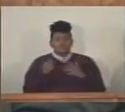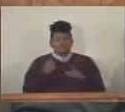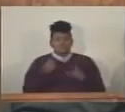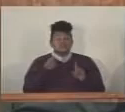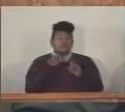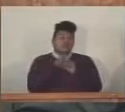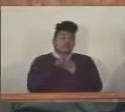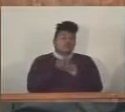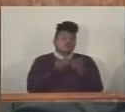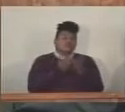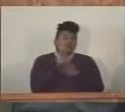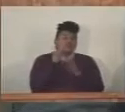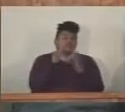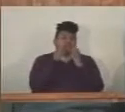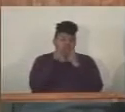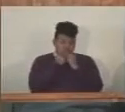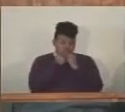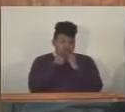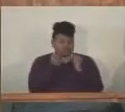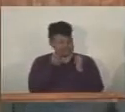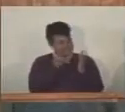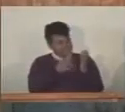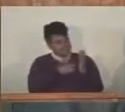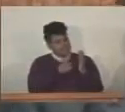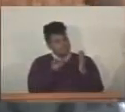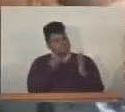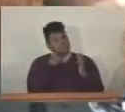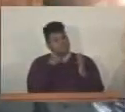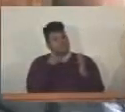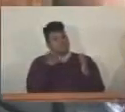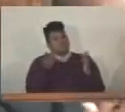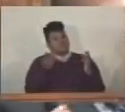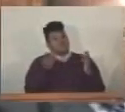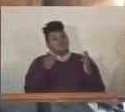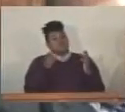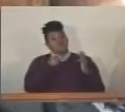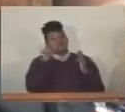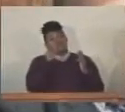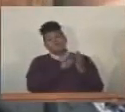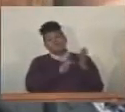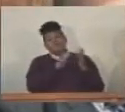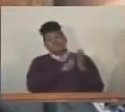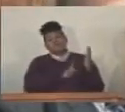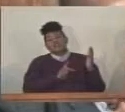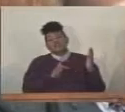And the question which we are raising is,